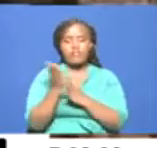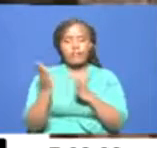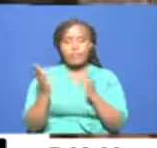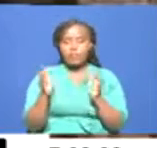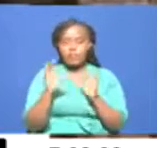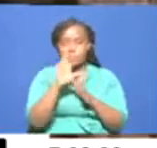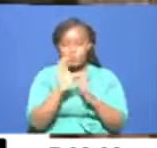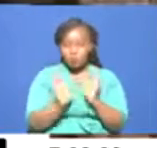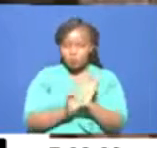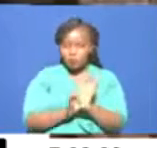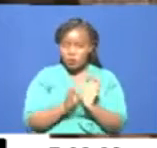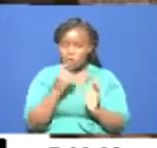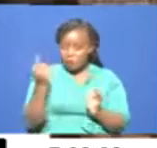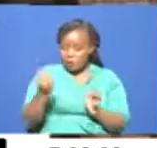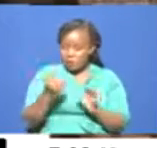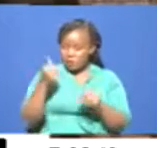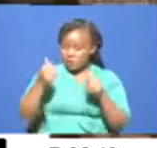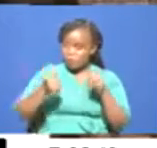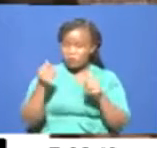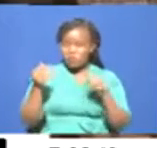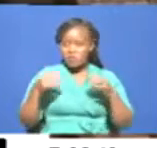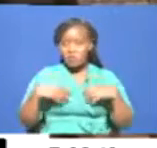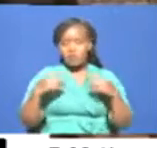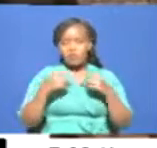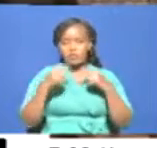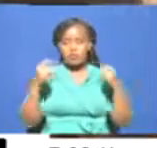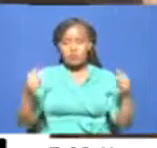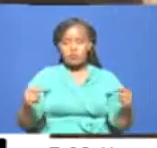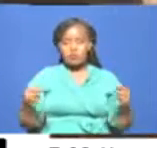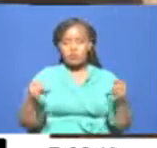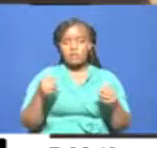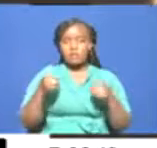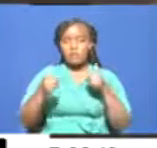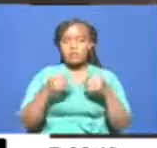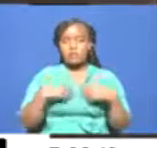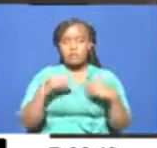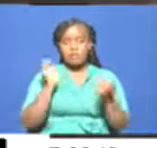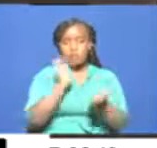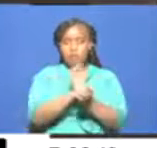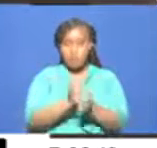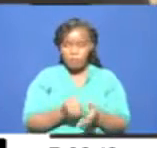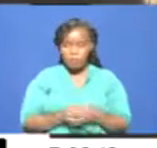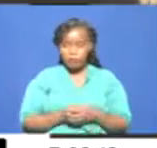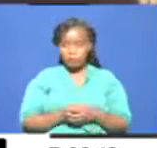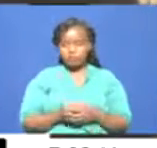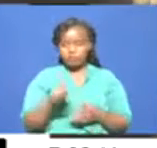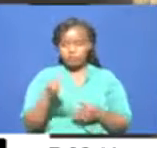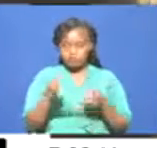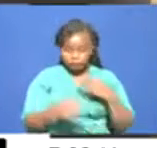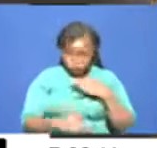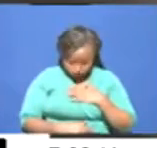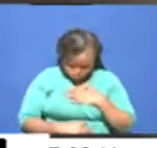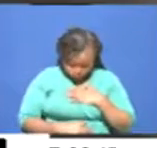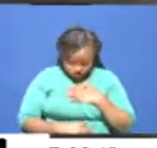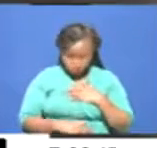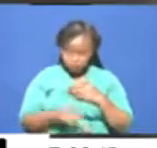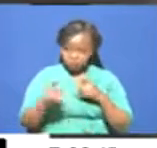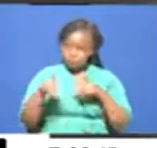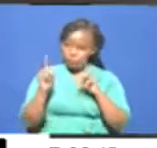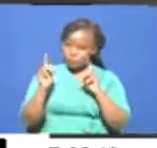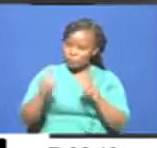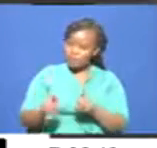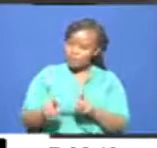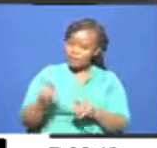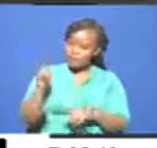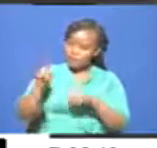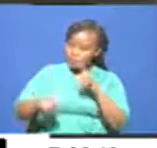except those that are inconsistent with the fact that they are so detained. Your Honor, can you review on